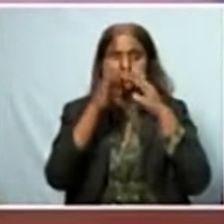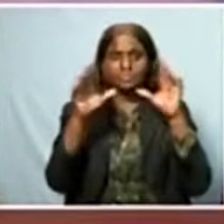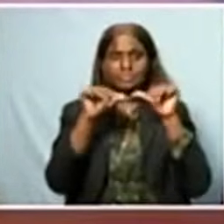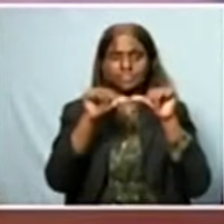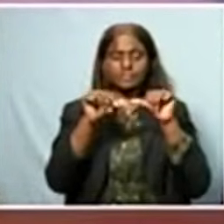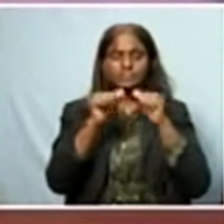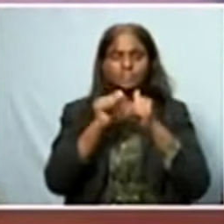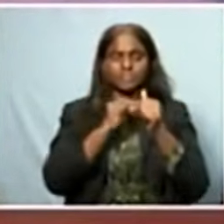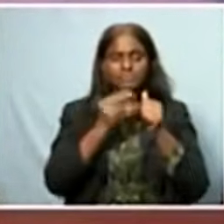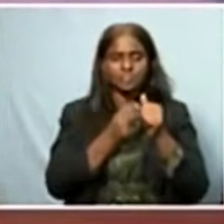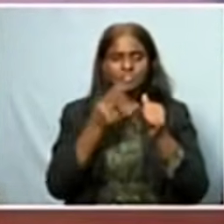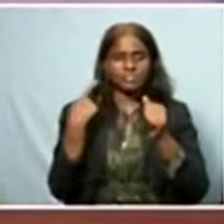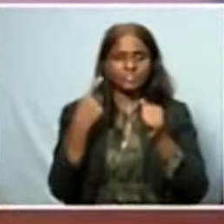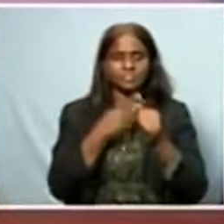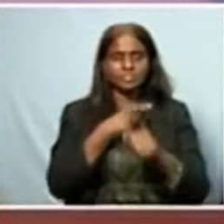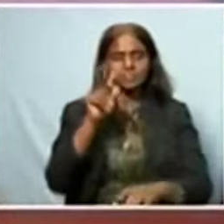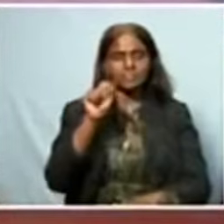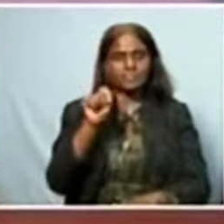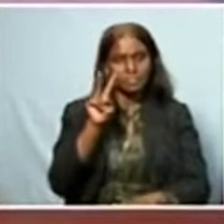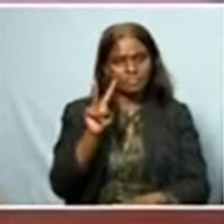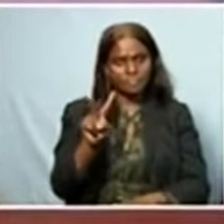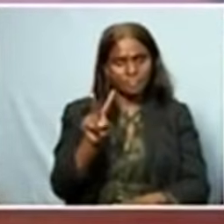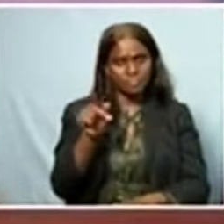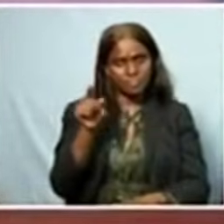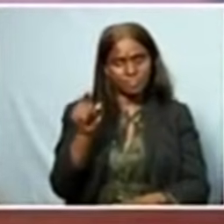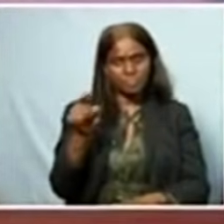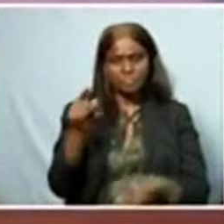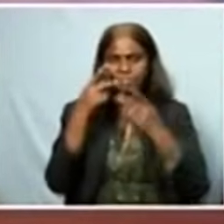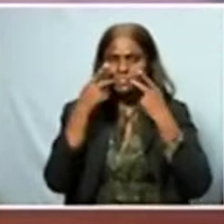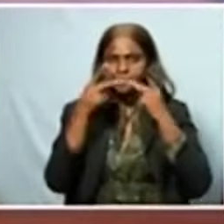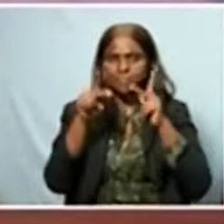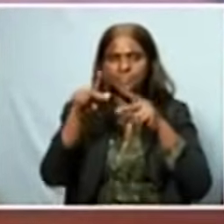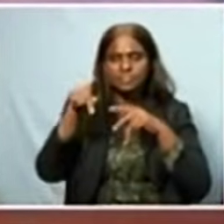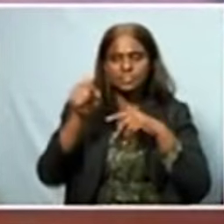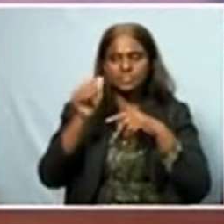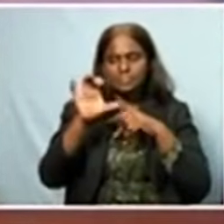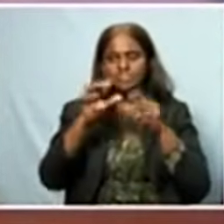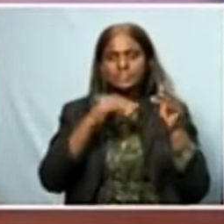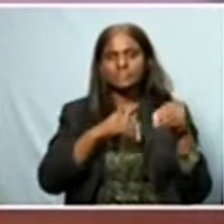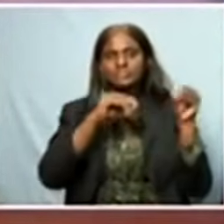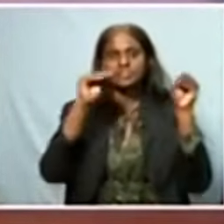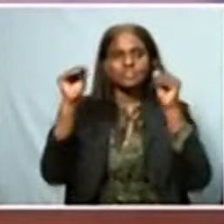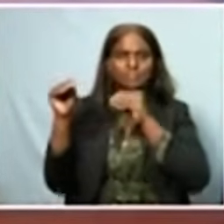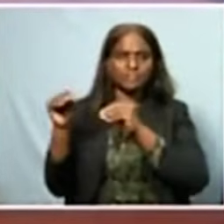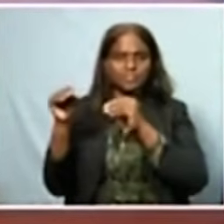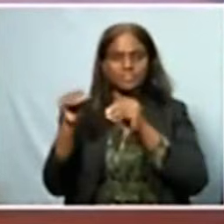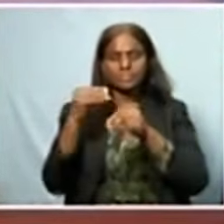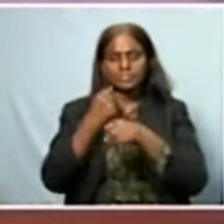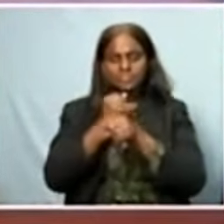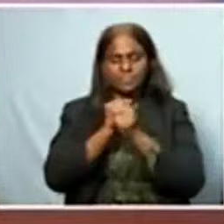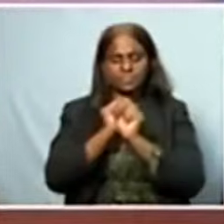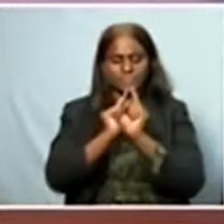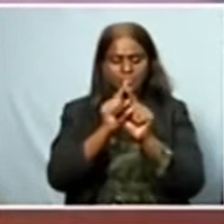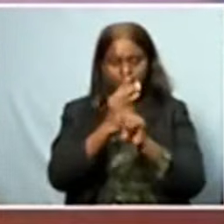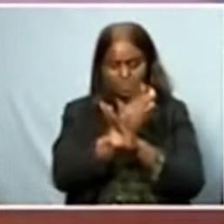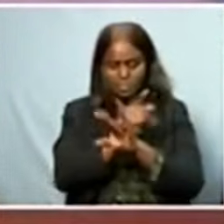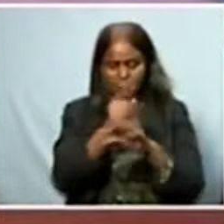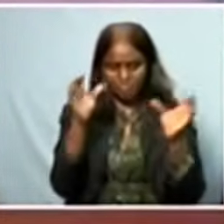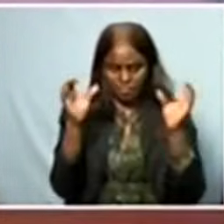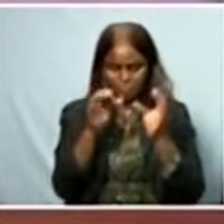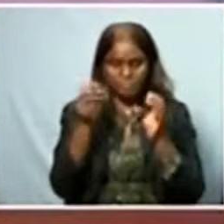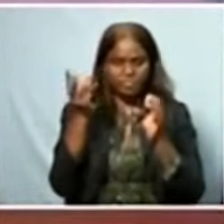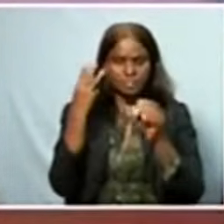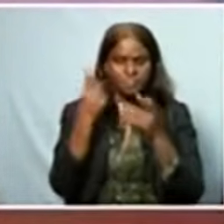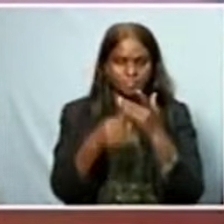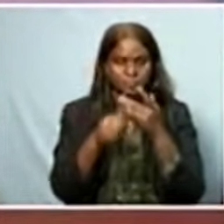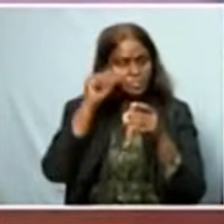Being with us on Parliament Television, the Public Accounts Committee has adjourned, and making an appearance before the committee